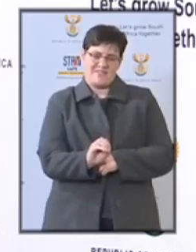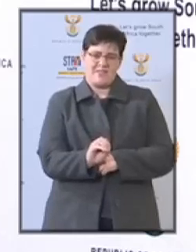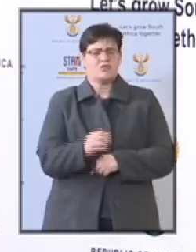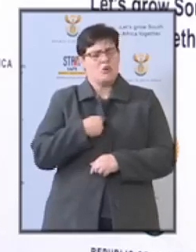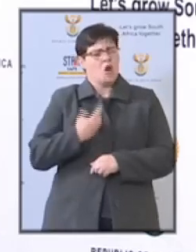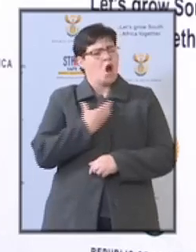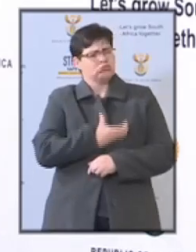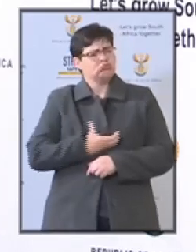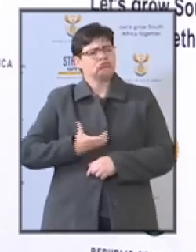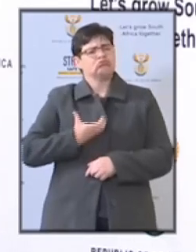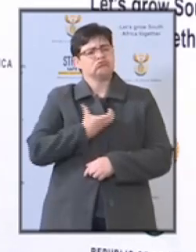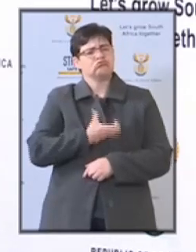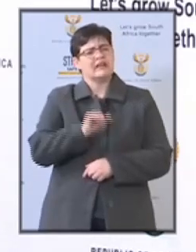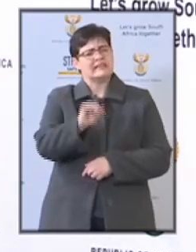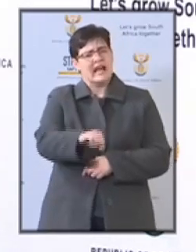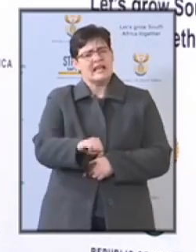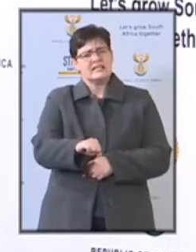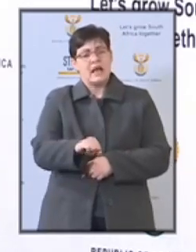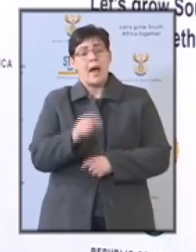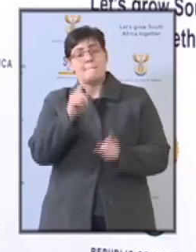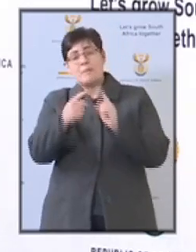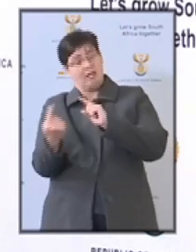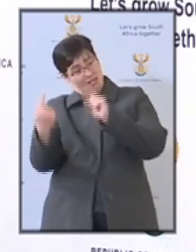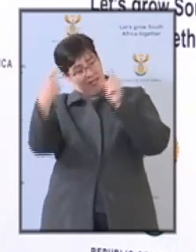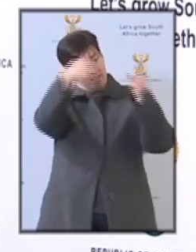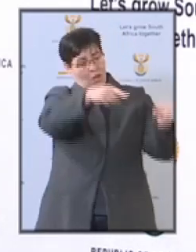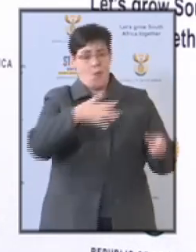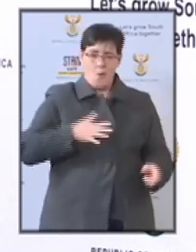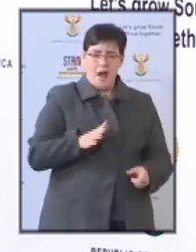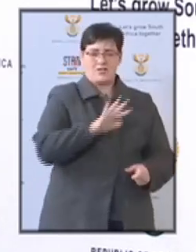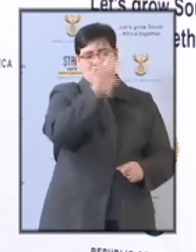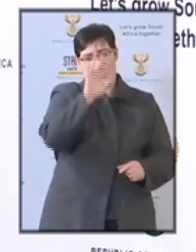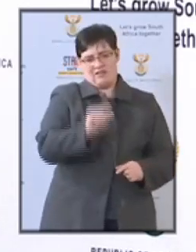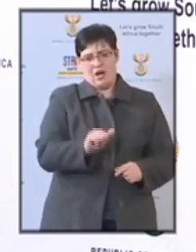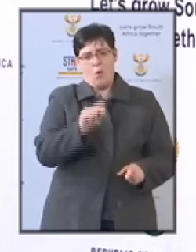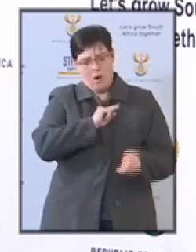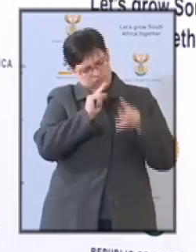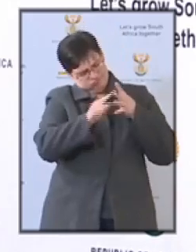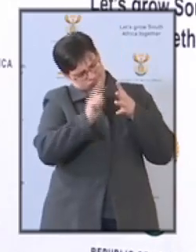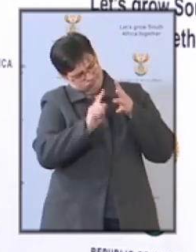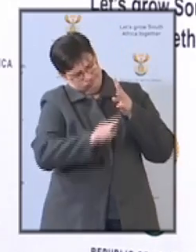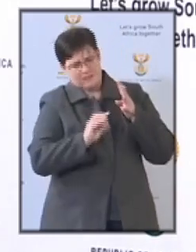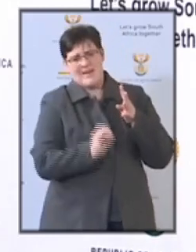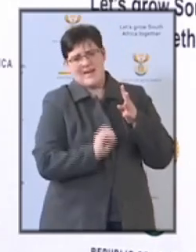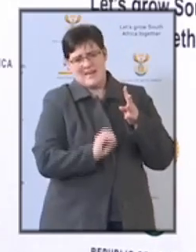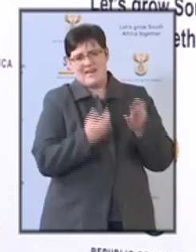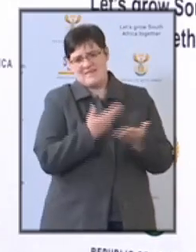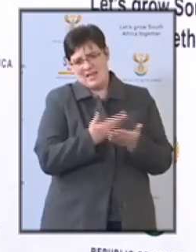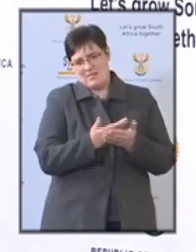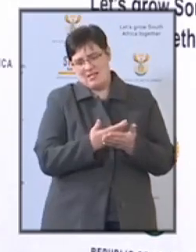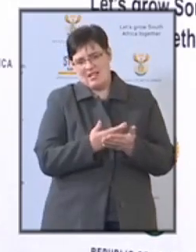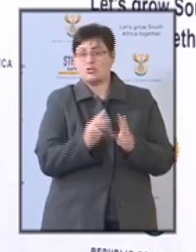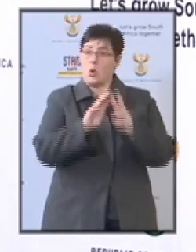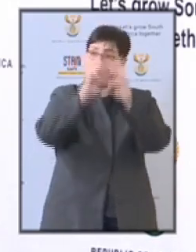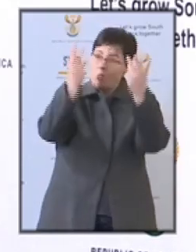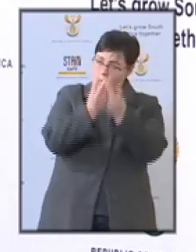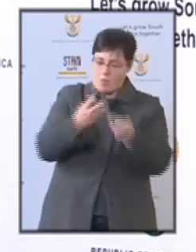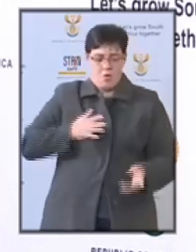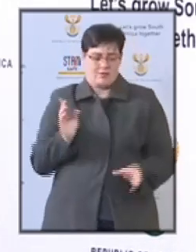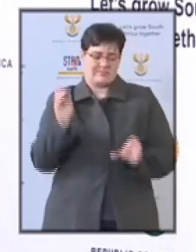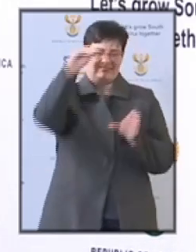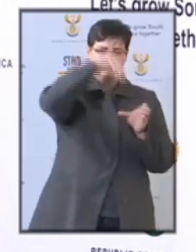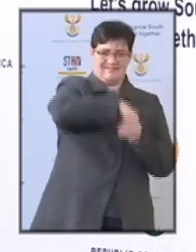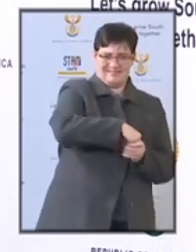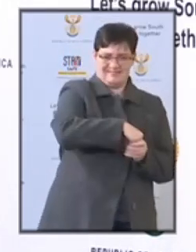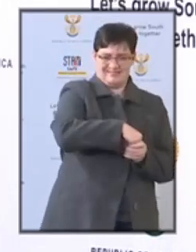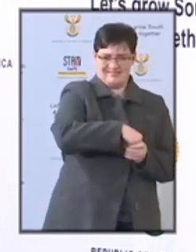are comfortable in terms of destination South Africa as a product to be able to sell it to the global market. We